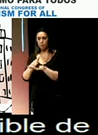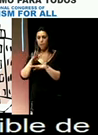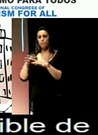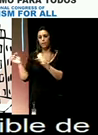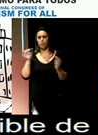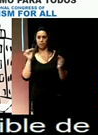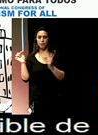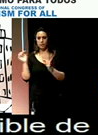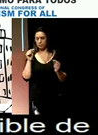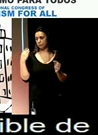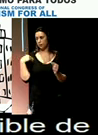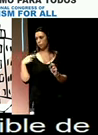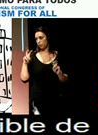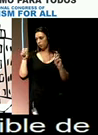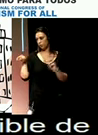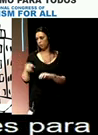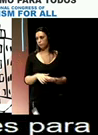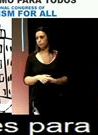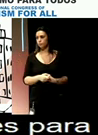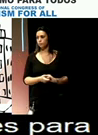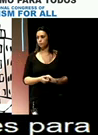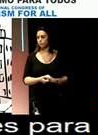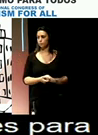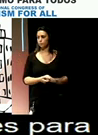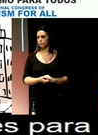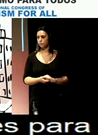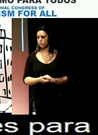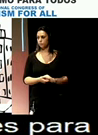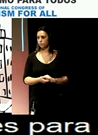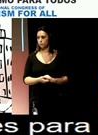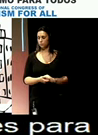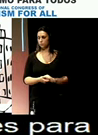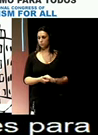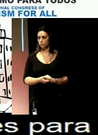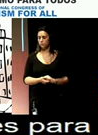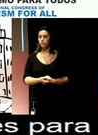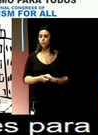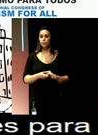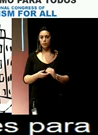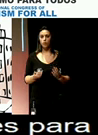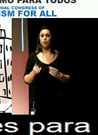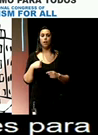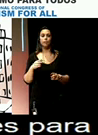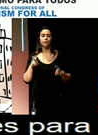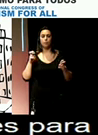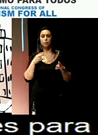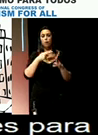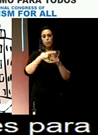there are here some factors, political, social and cultural factors,